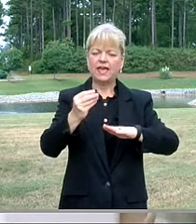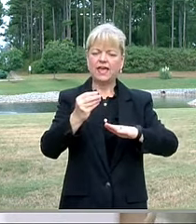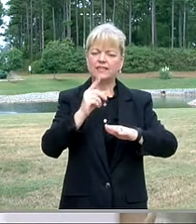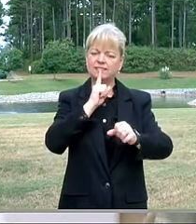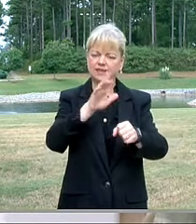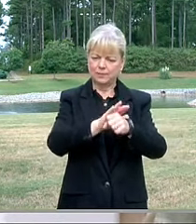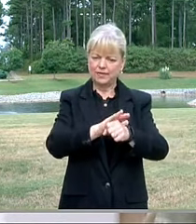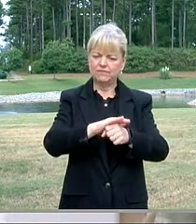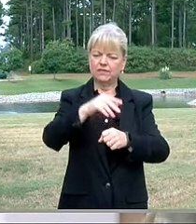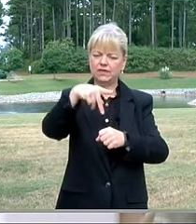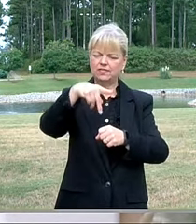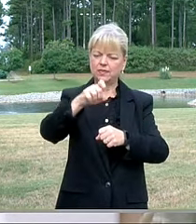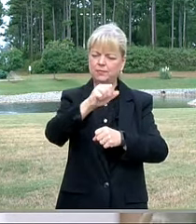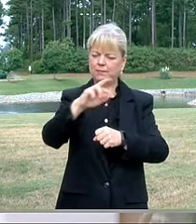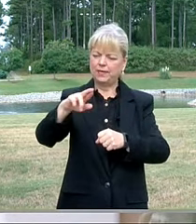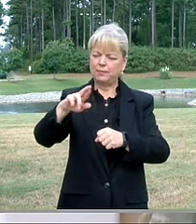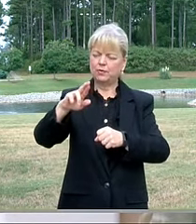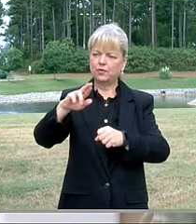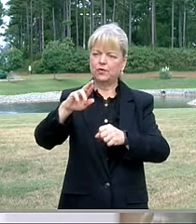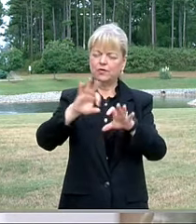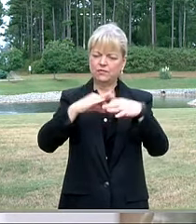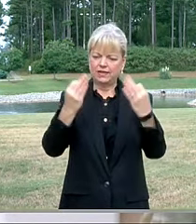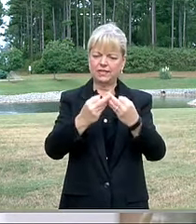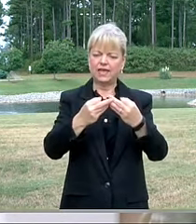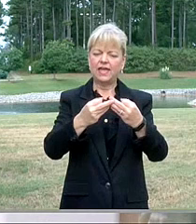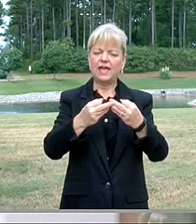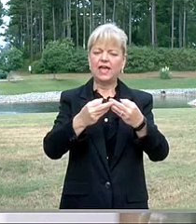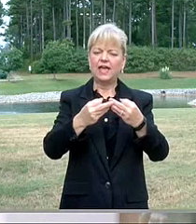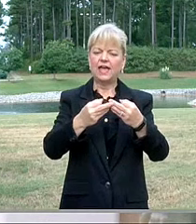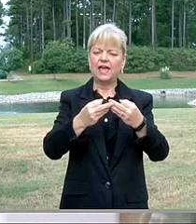another in another place in the Army,